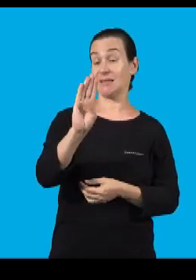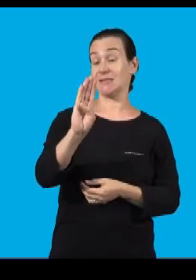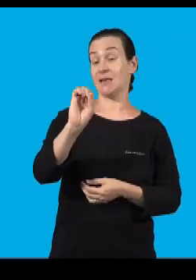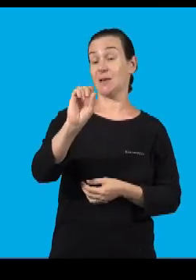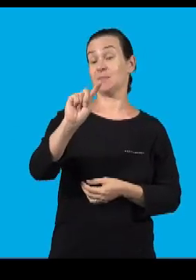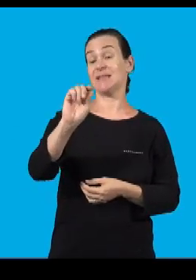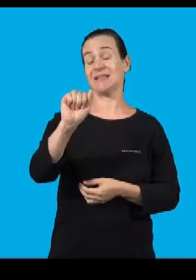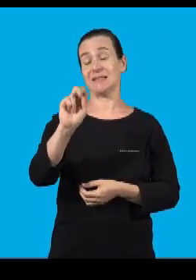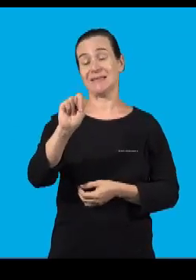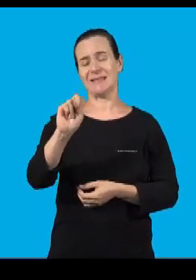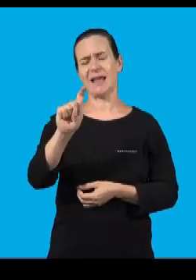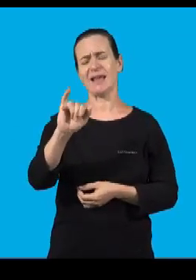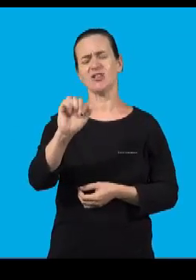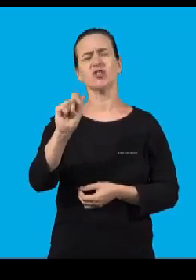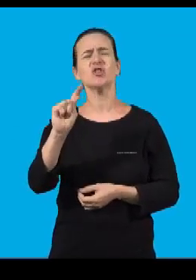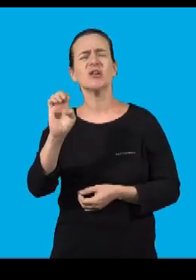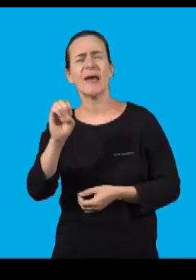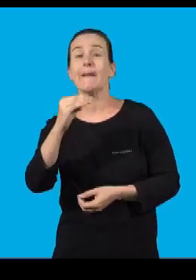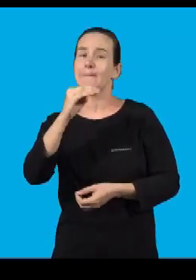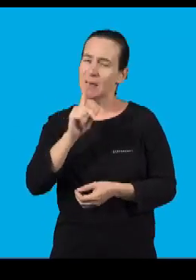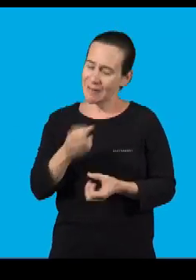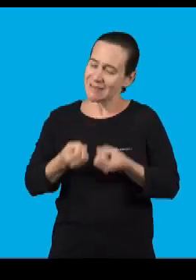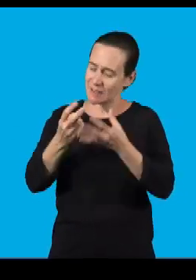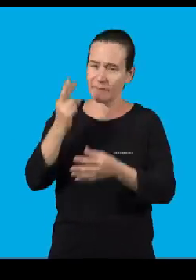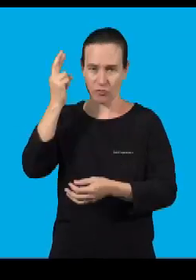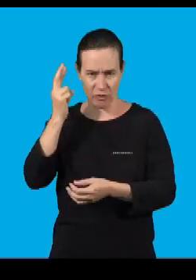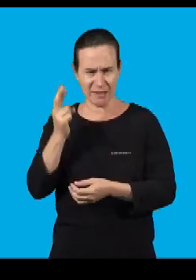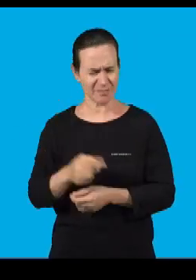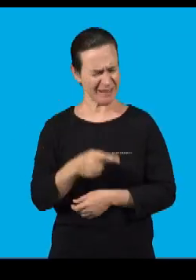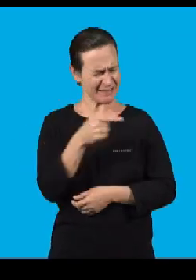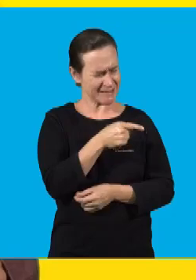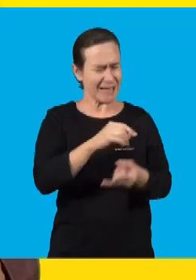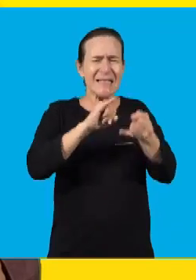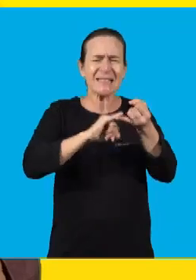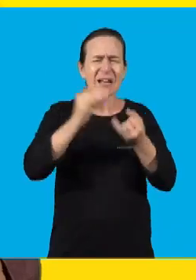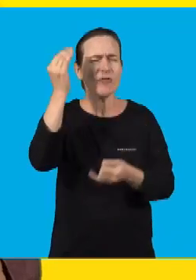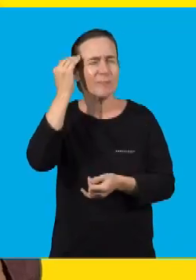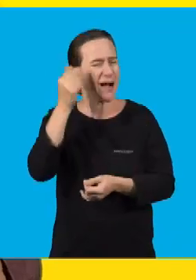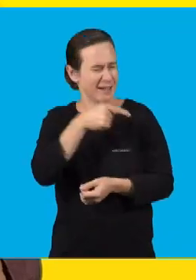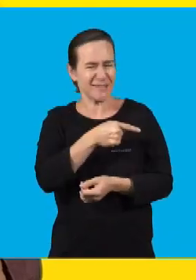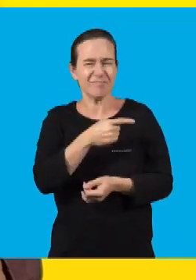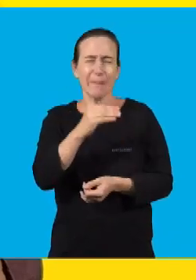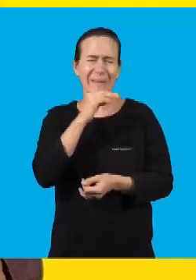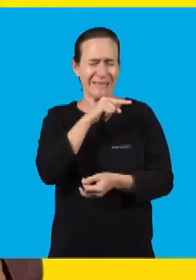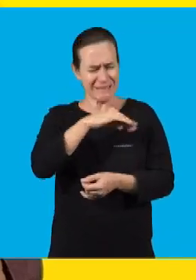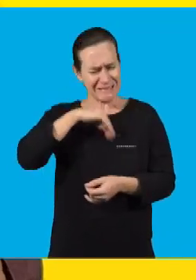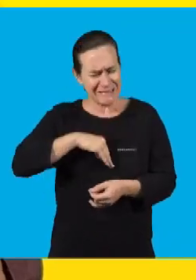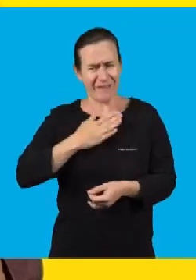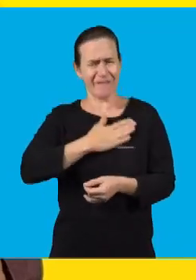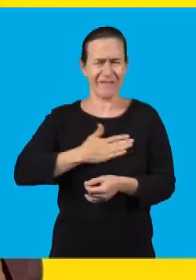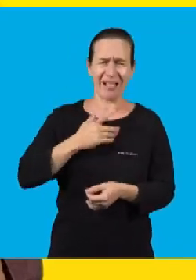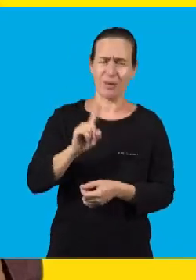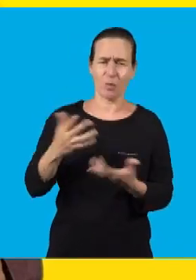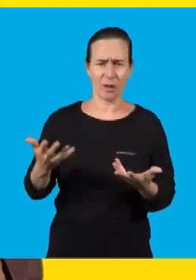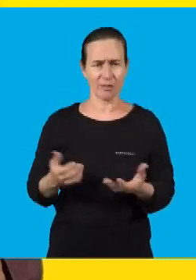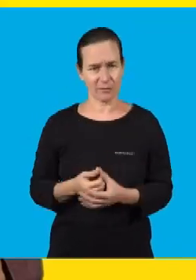remember, I want you to understand when we talk about people's state of mind, and you're going to say, but how am I supposed to know that?